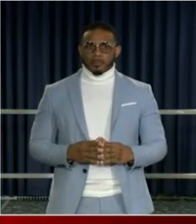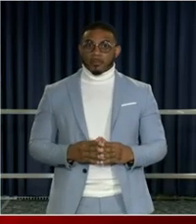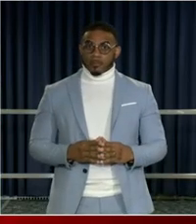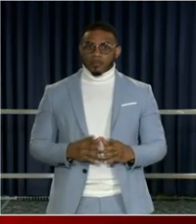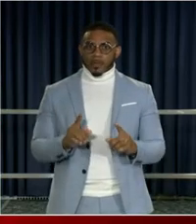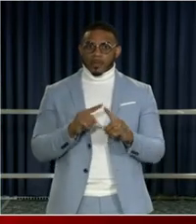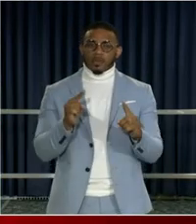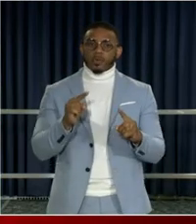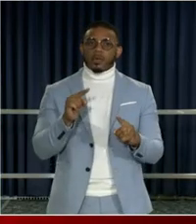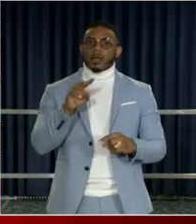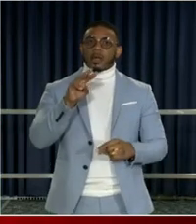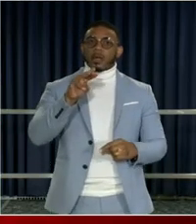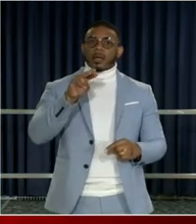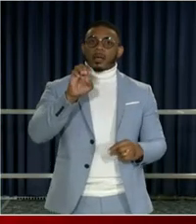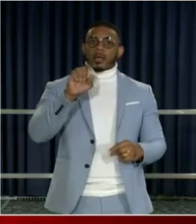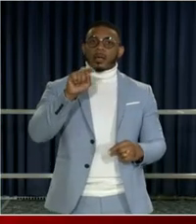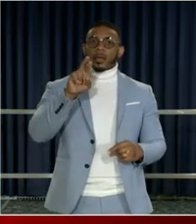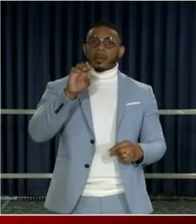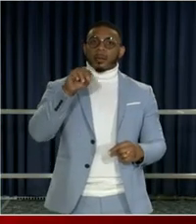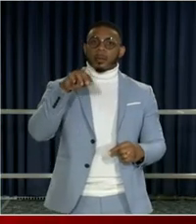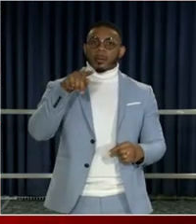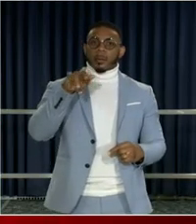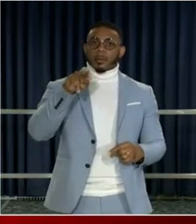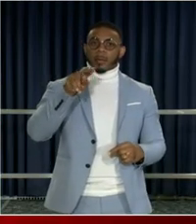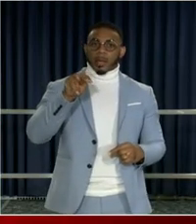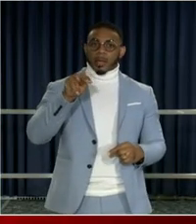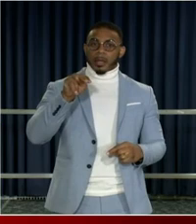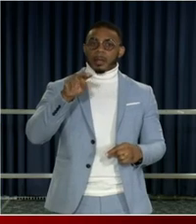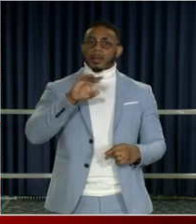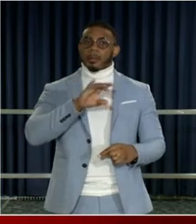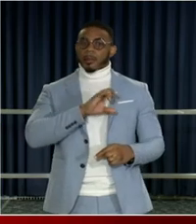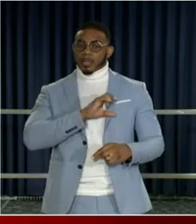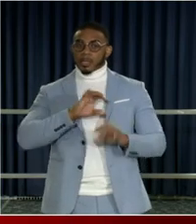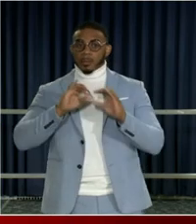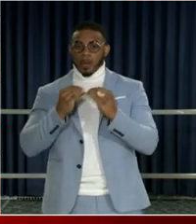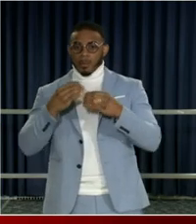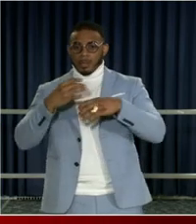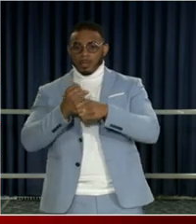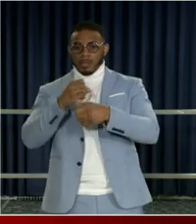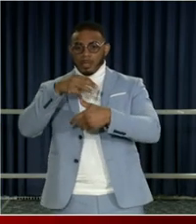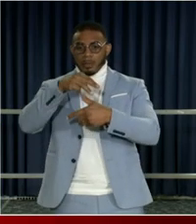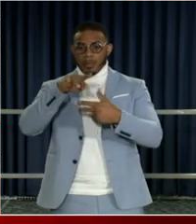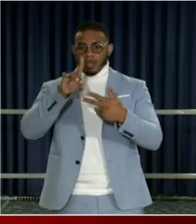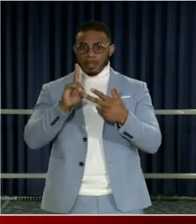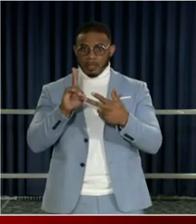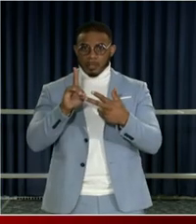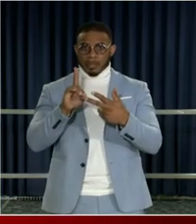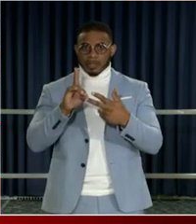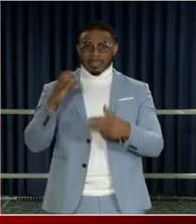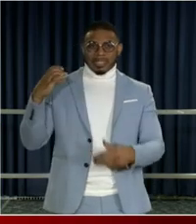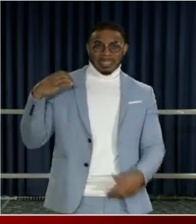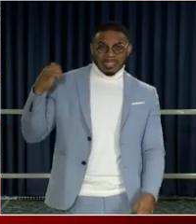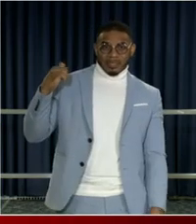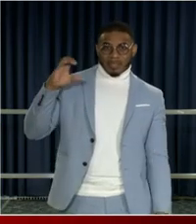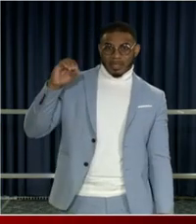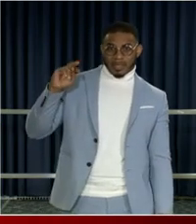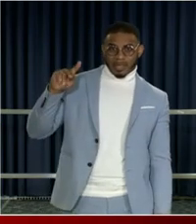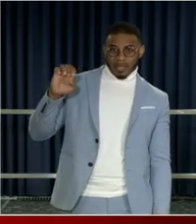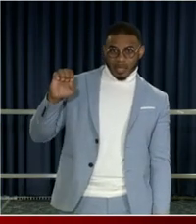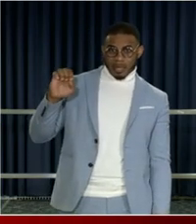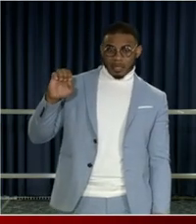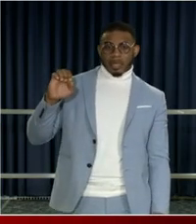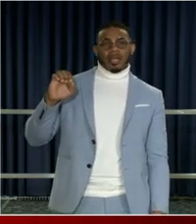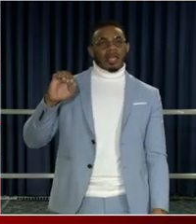the Metropolitan Police Department, or DC Police, Chief Conti, the entire command staff, and our officers who